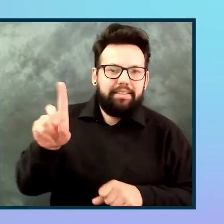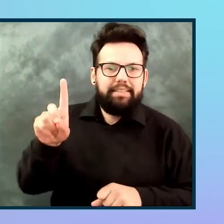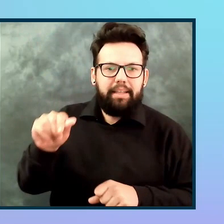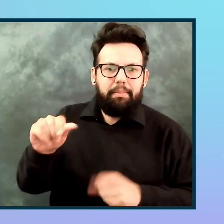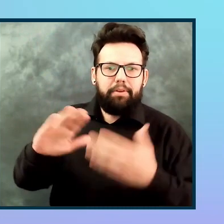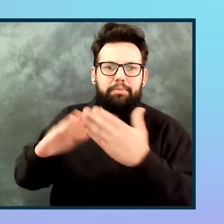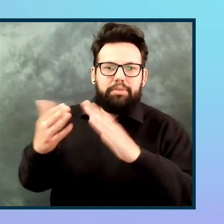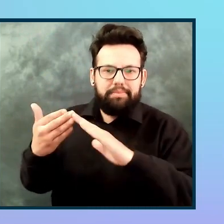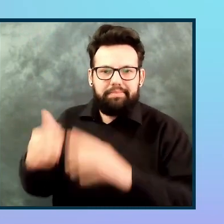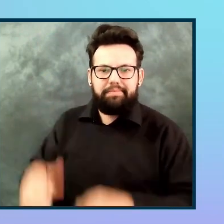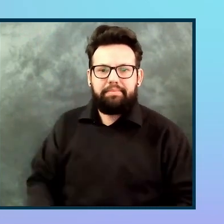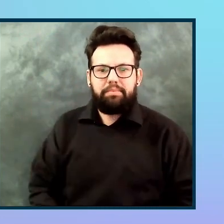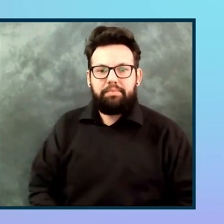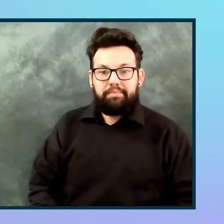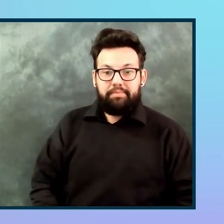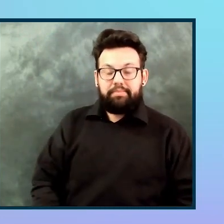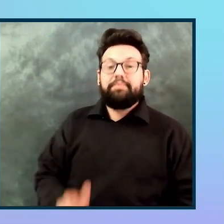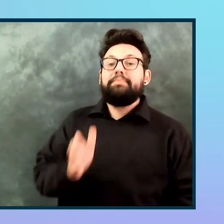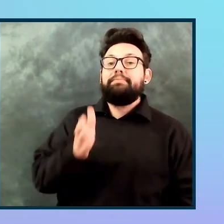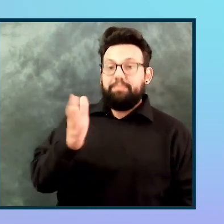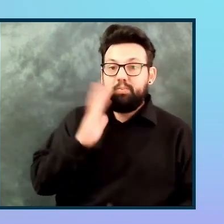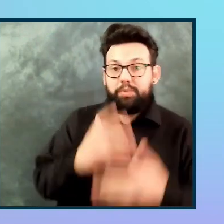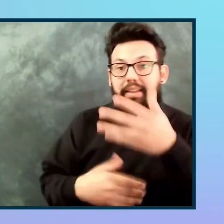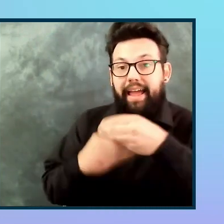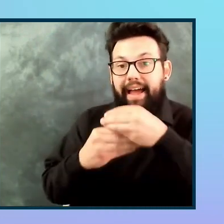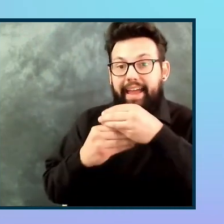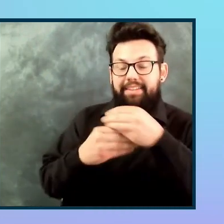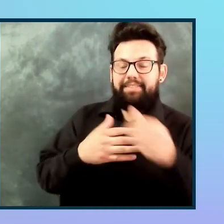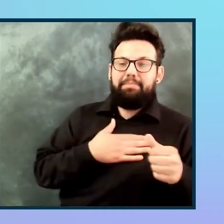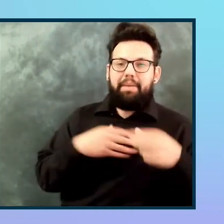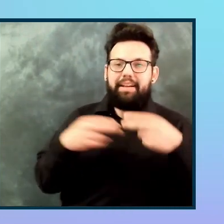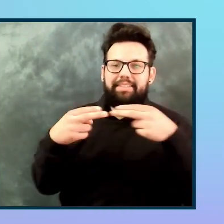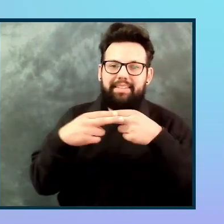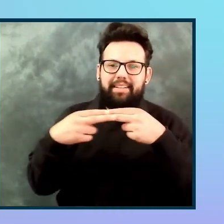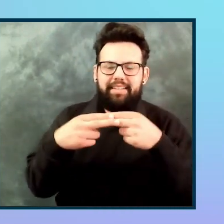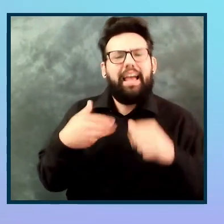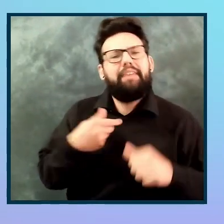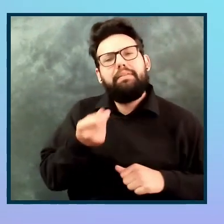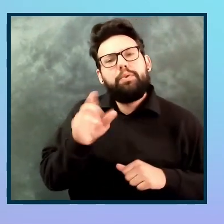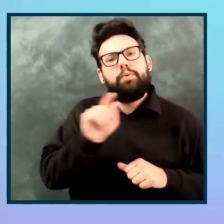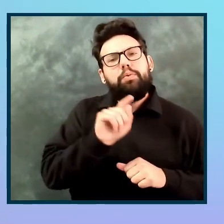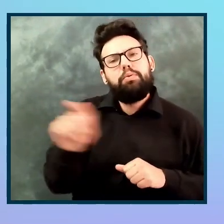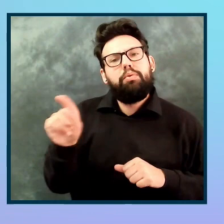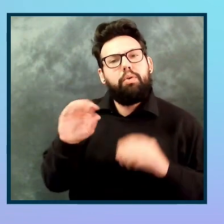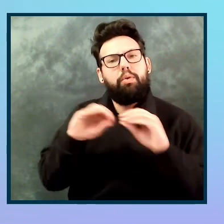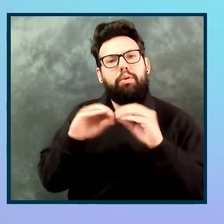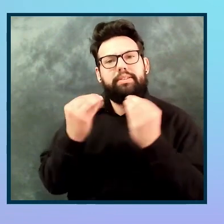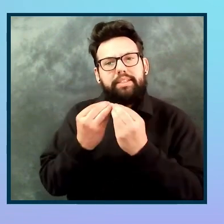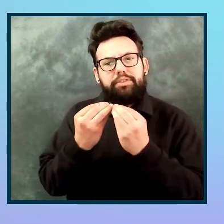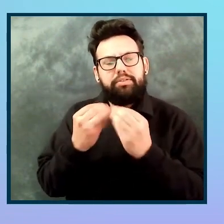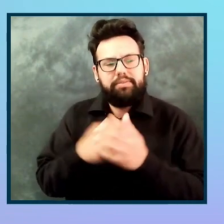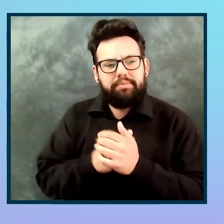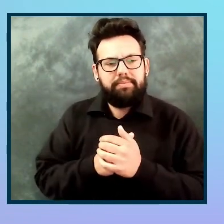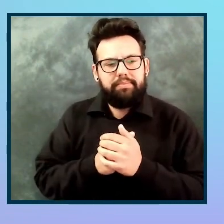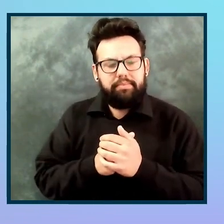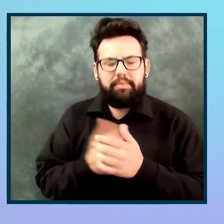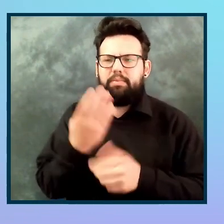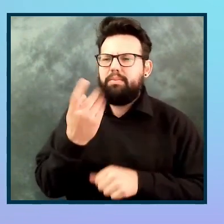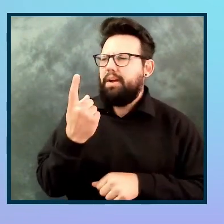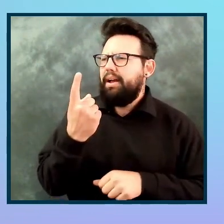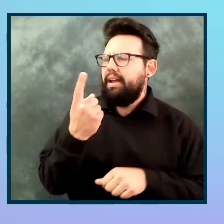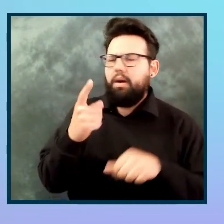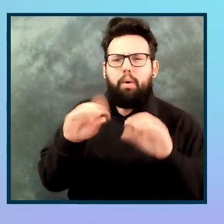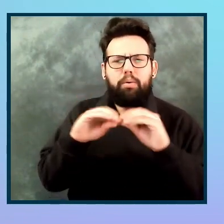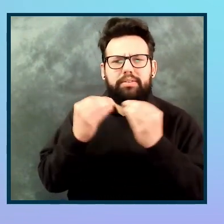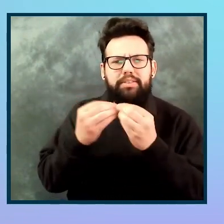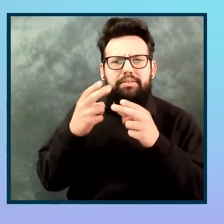I'm going to add those to my slides so when we upload. There are a couple of organizations that really focus. I know there's one in Austin, I cannot remember